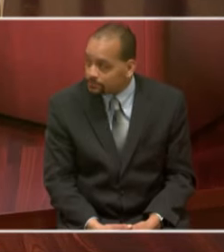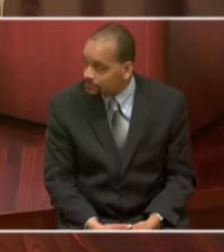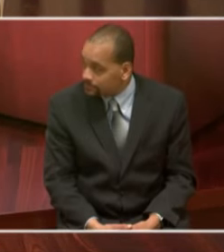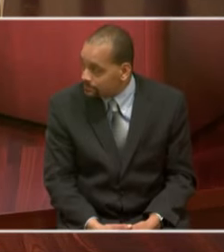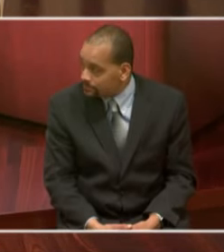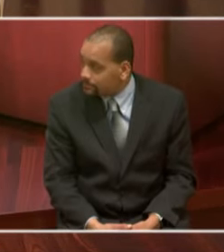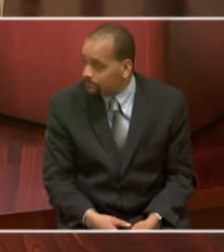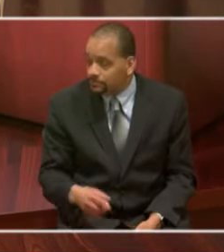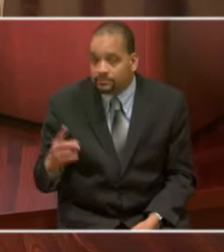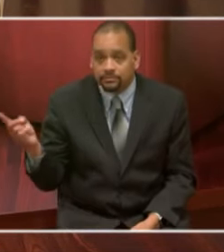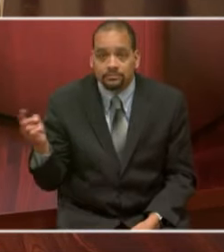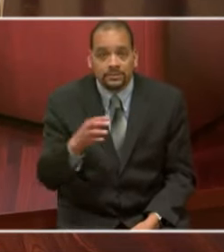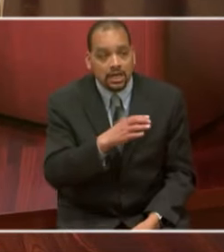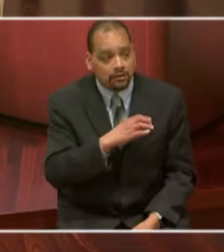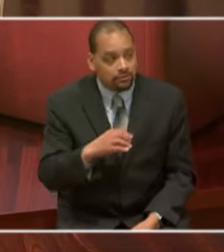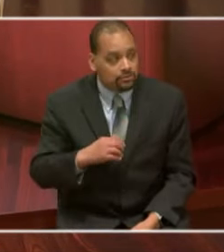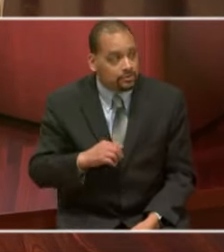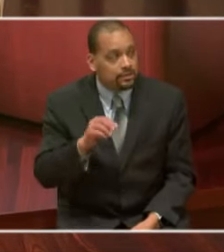there,